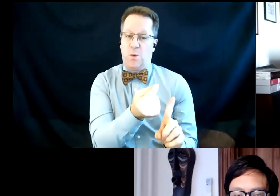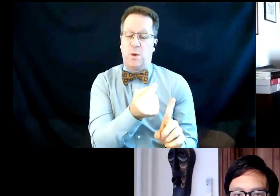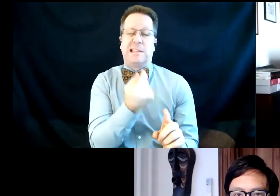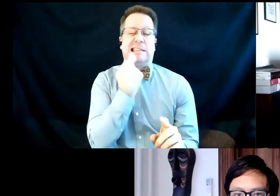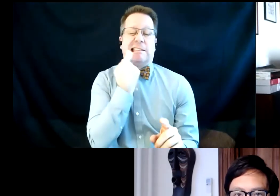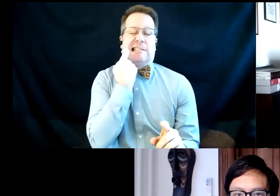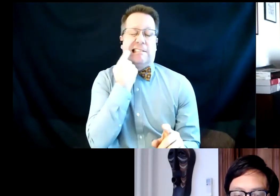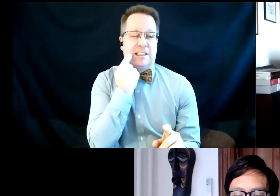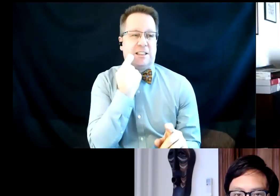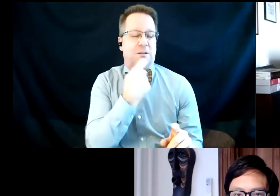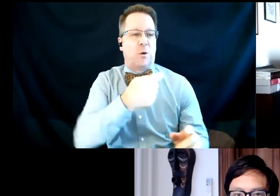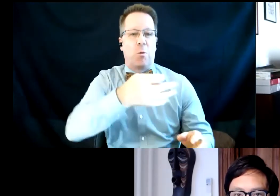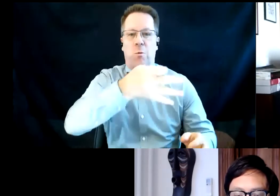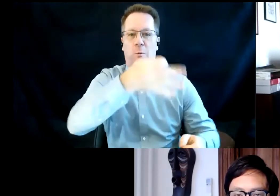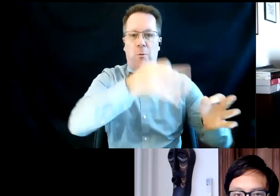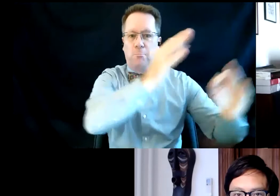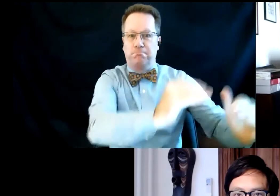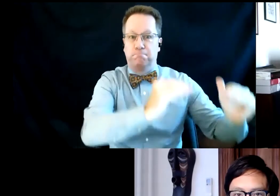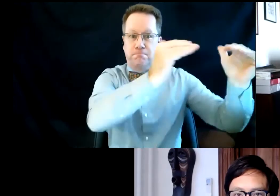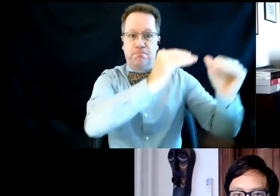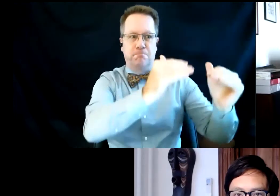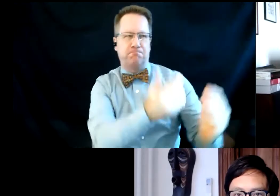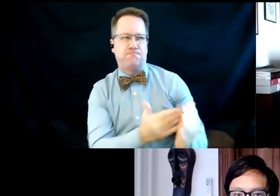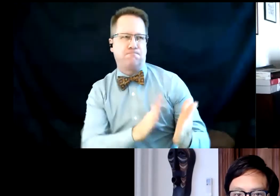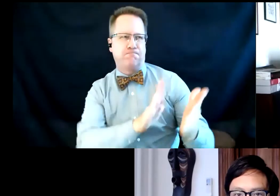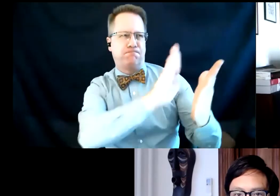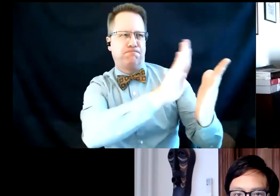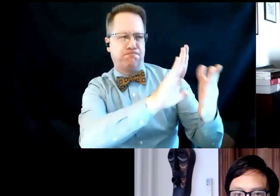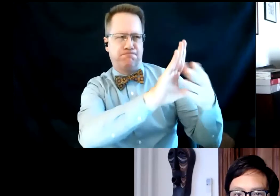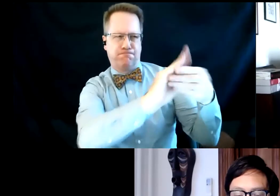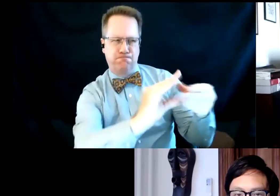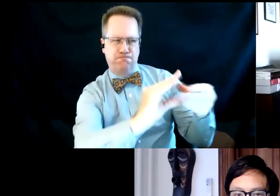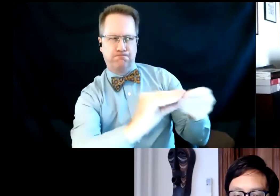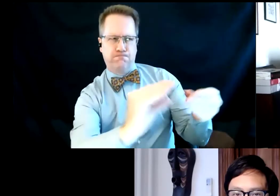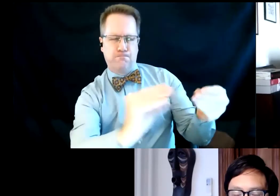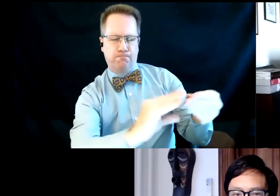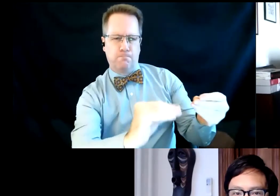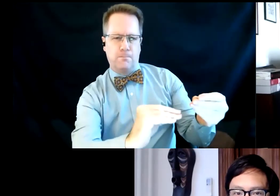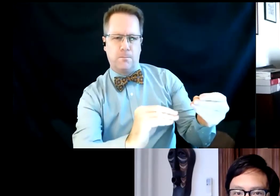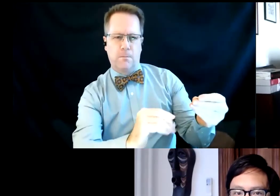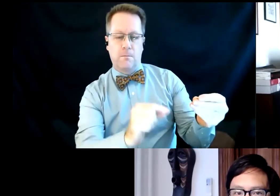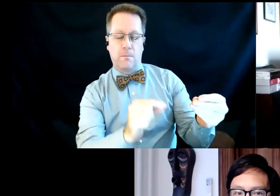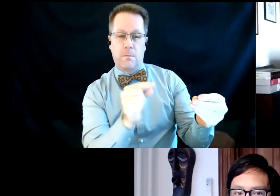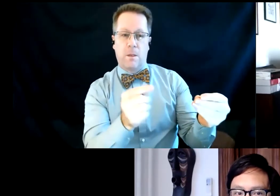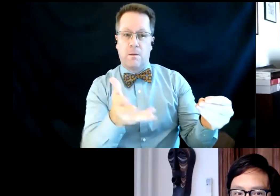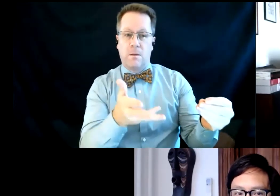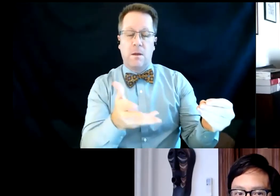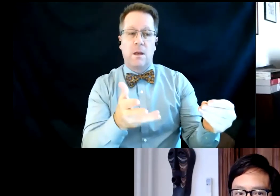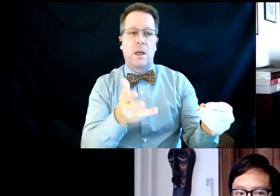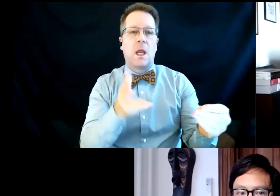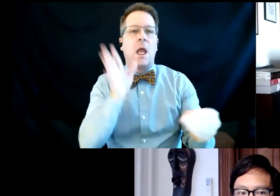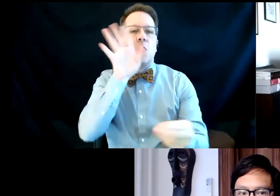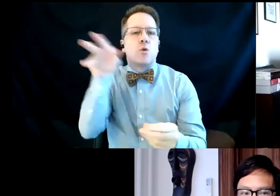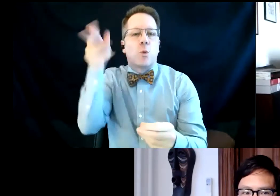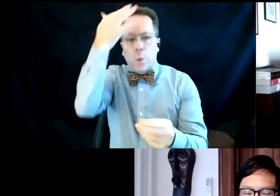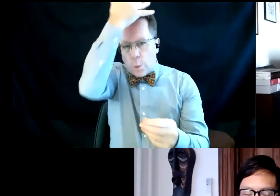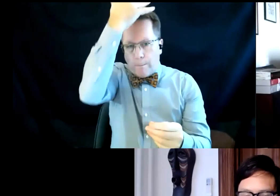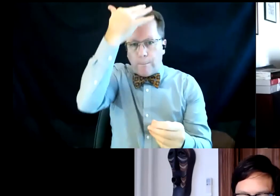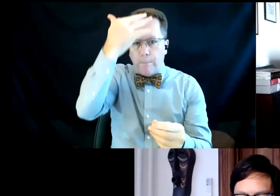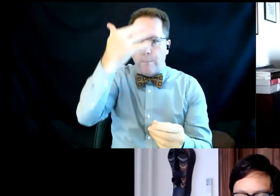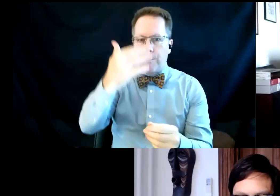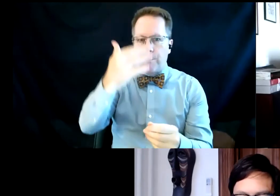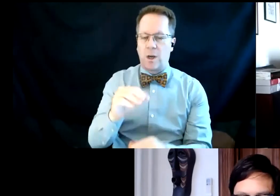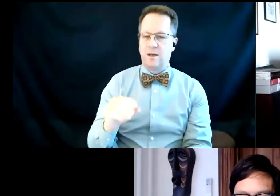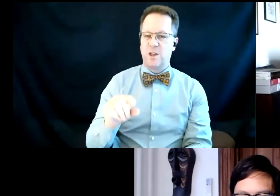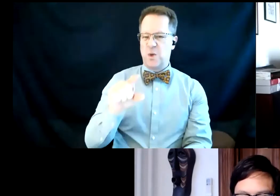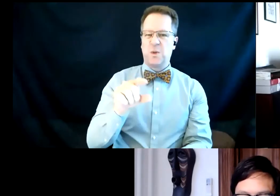the second case involving a Donald Trump effort to attack immigrants through the census, the